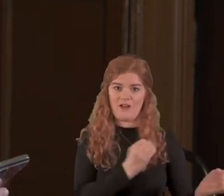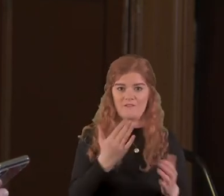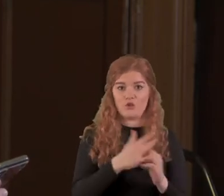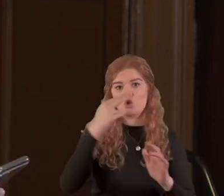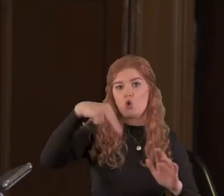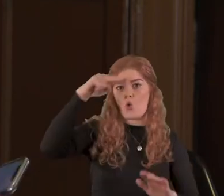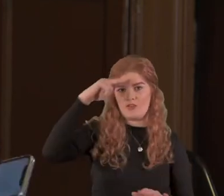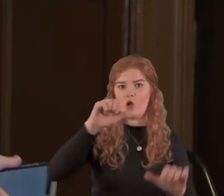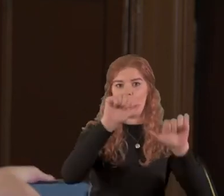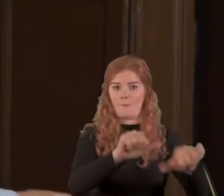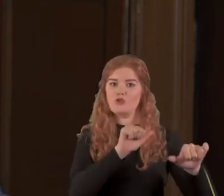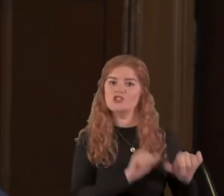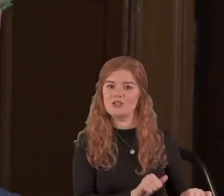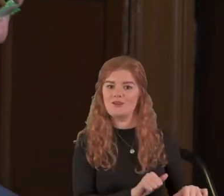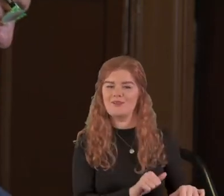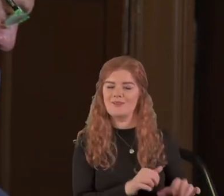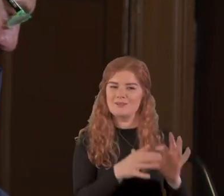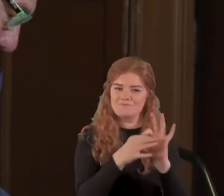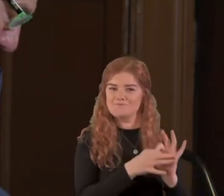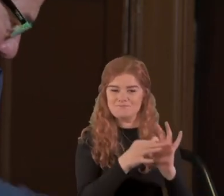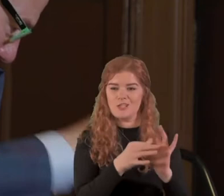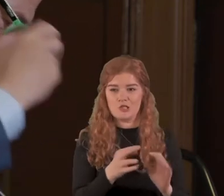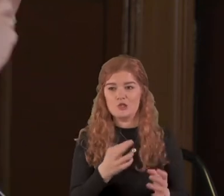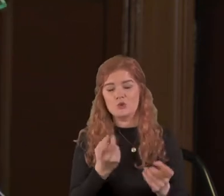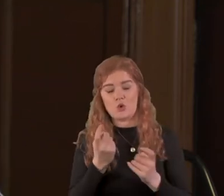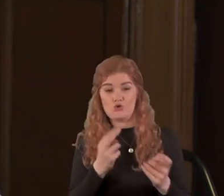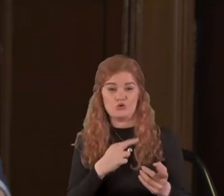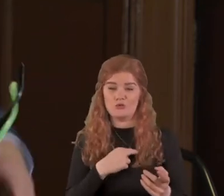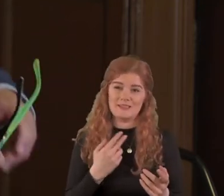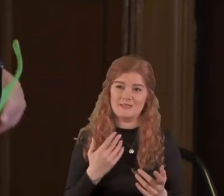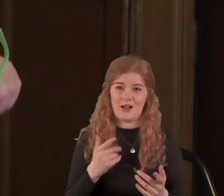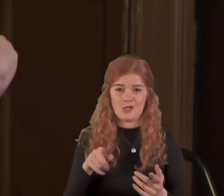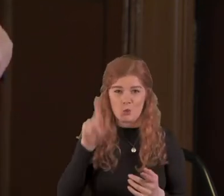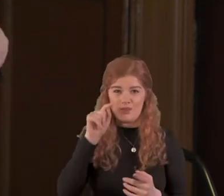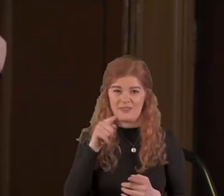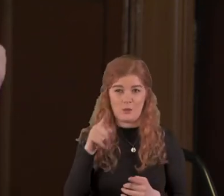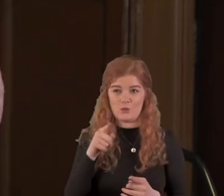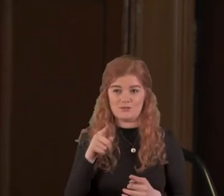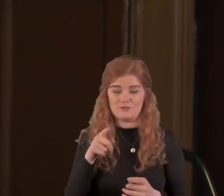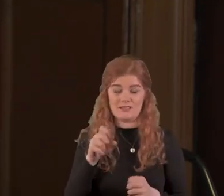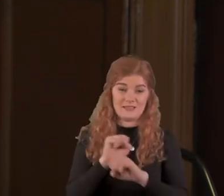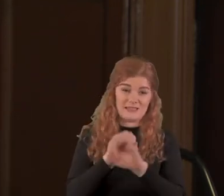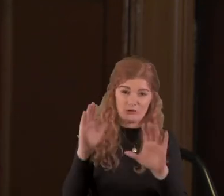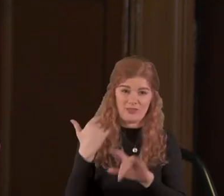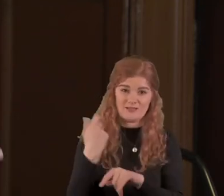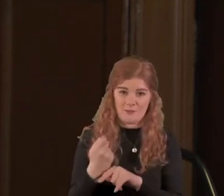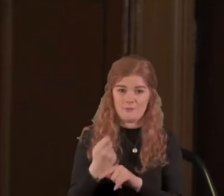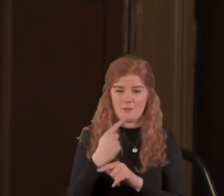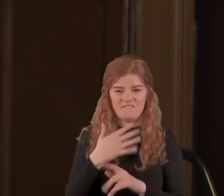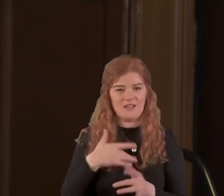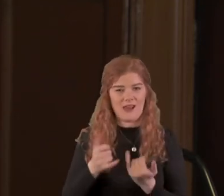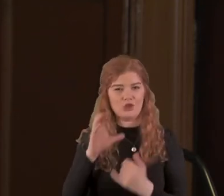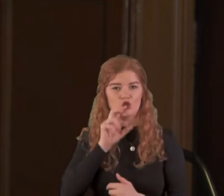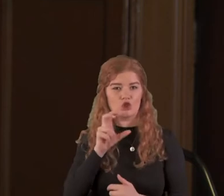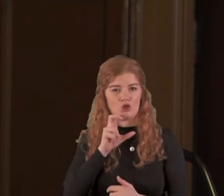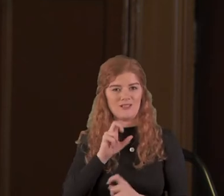Northern cooperation. And so, in a way that was not, I think, particularly well defined, it seems that Churchill, at